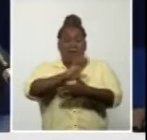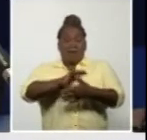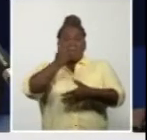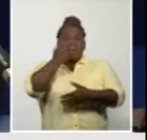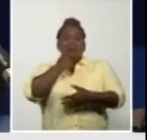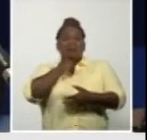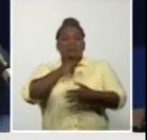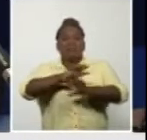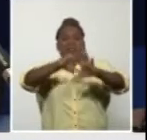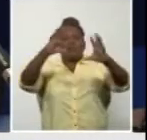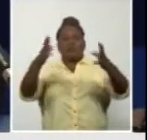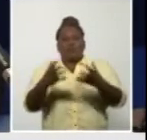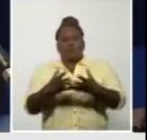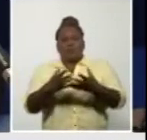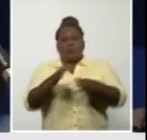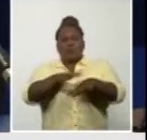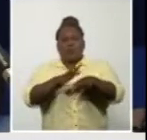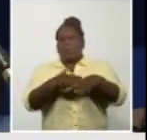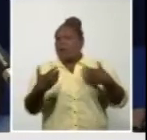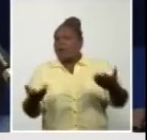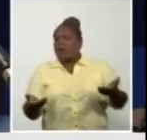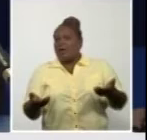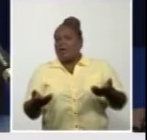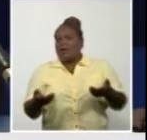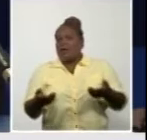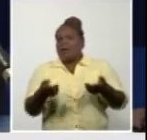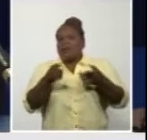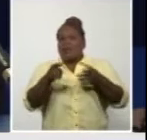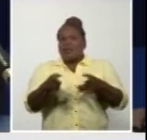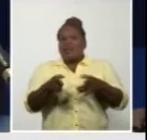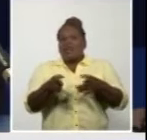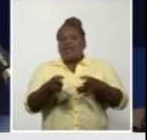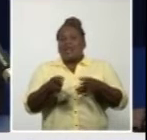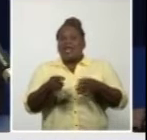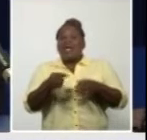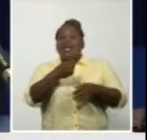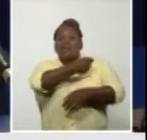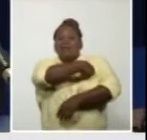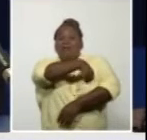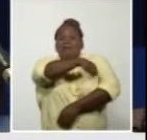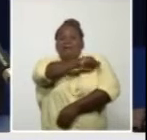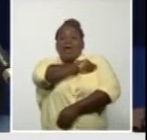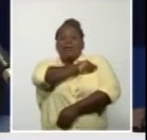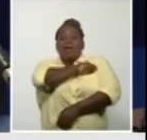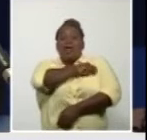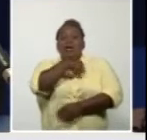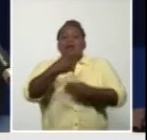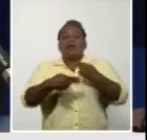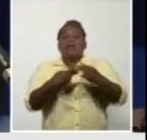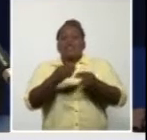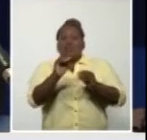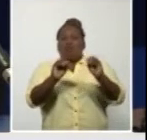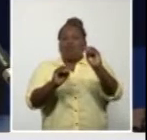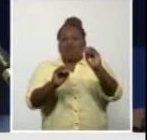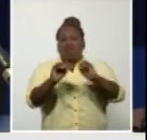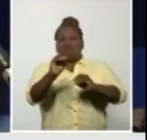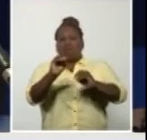that Spain did on the number of deaths, and it has been published in the